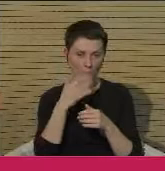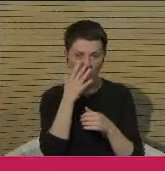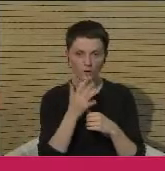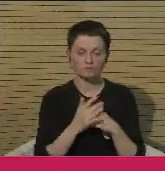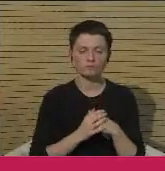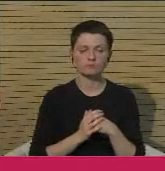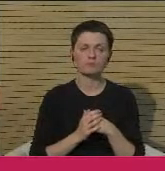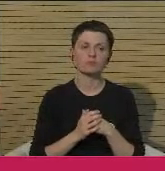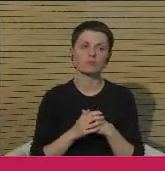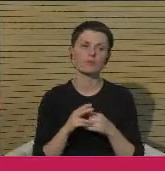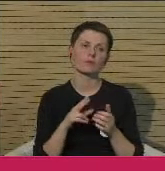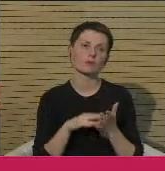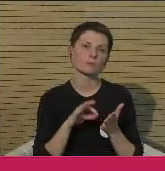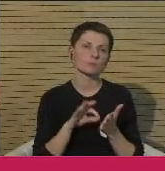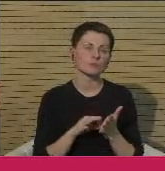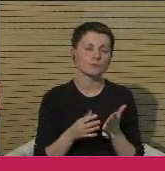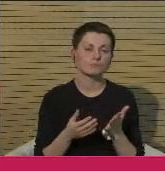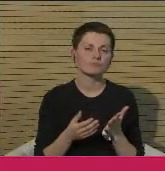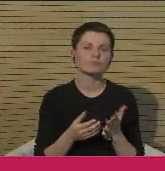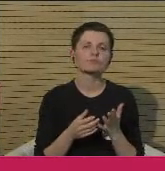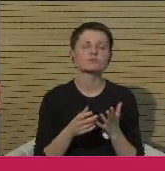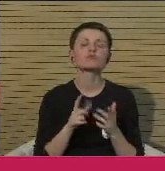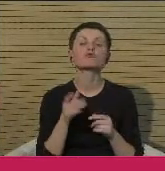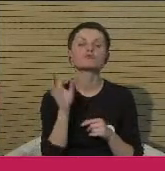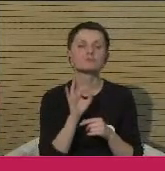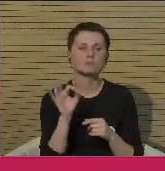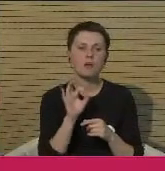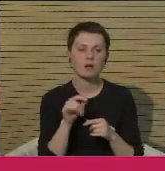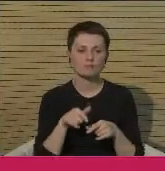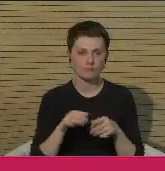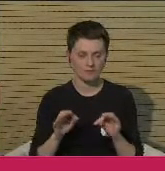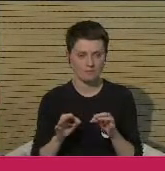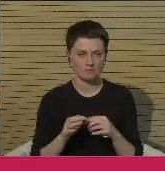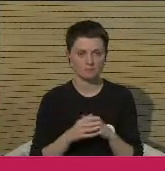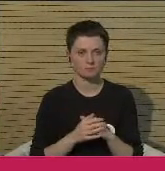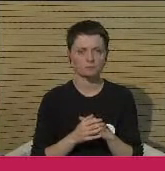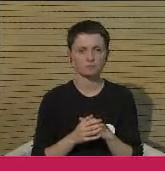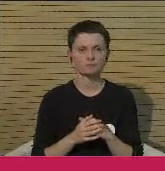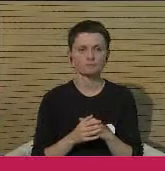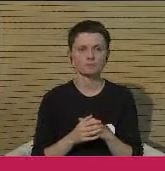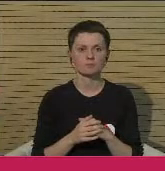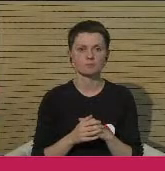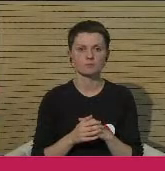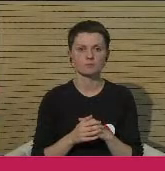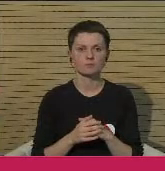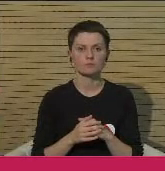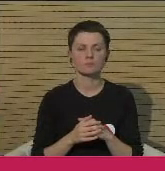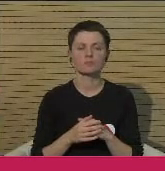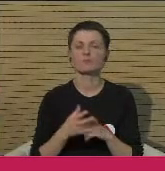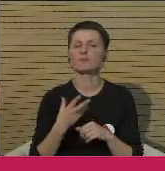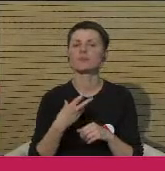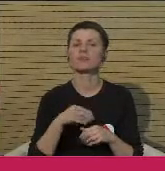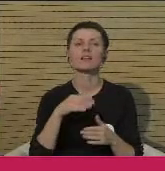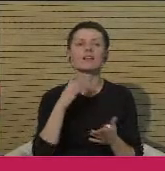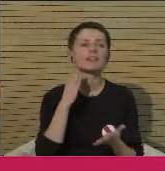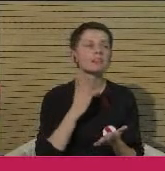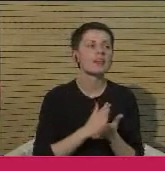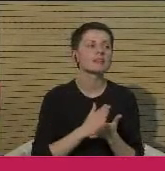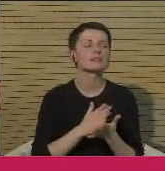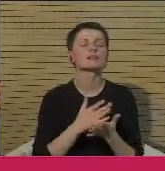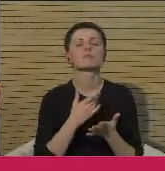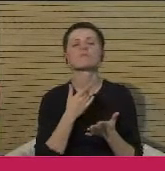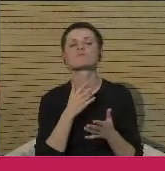apply to Belarus? Certainly, what is a great opportunity at this moment is not only